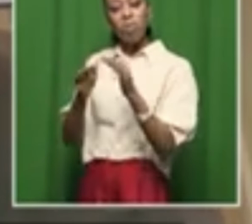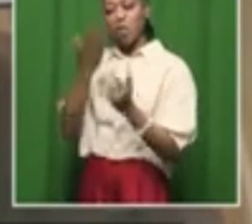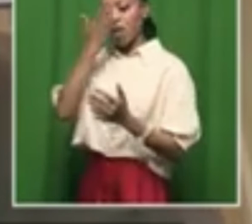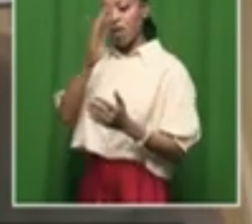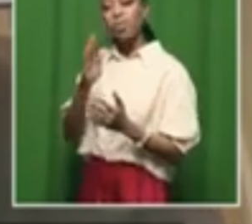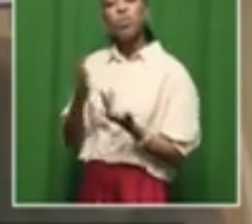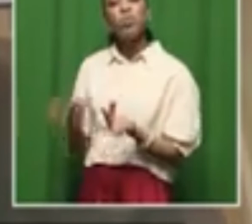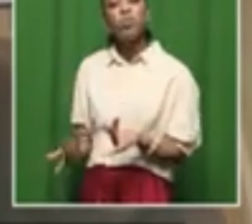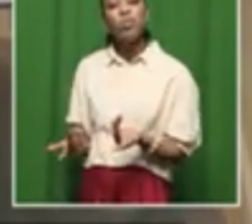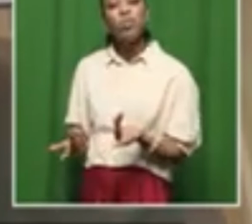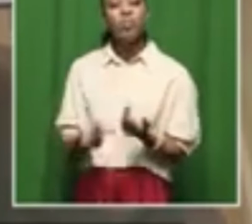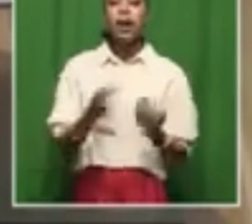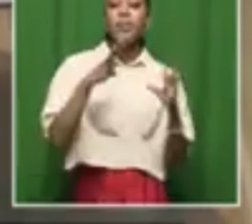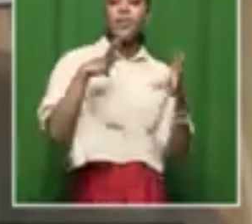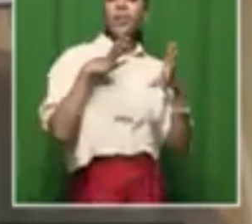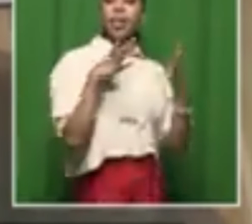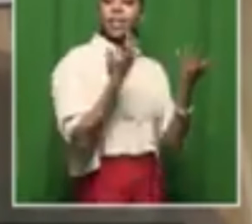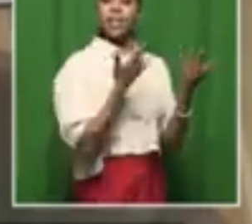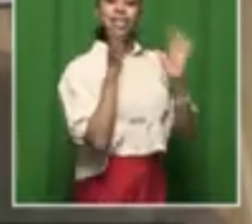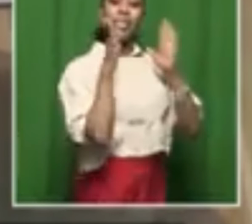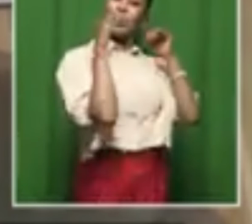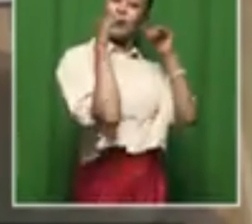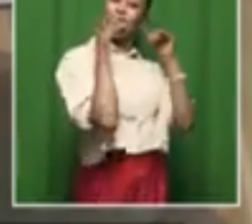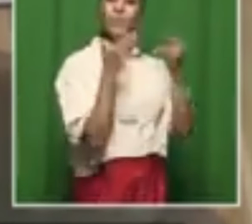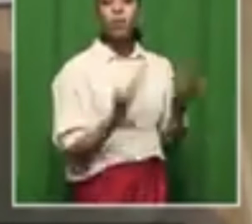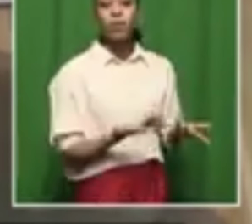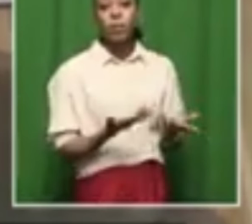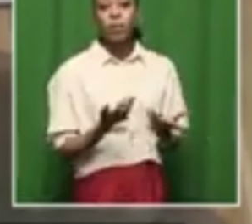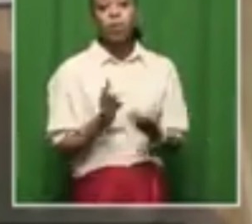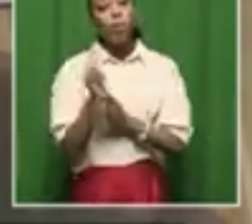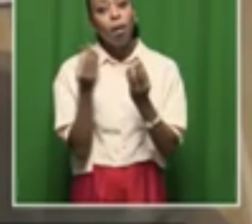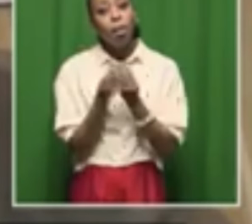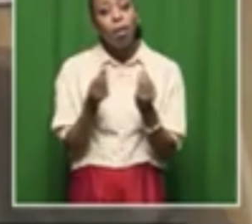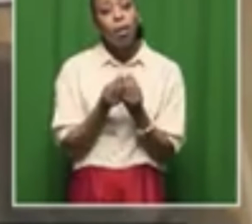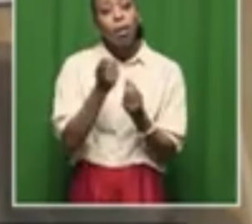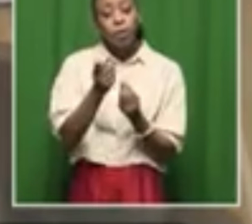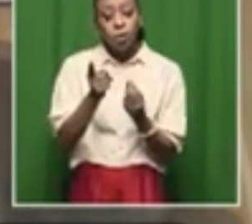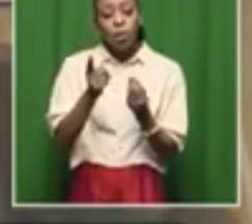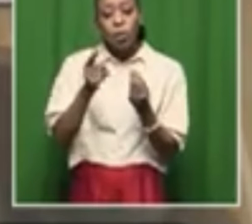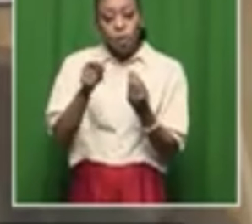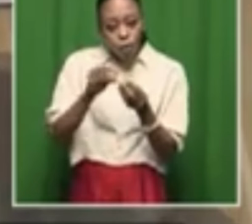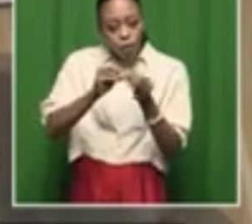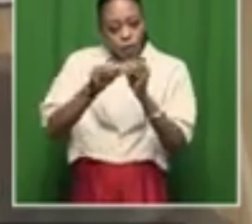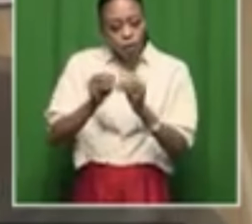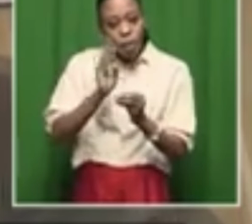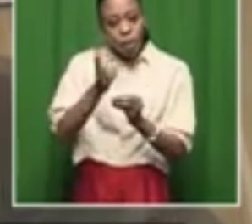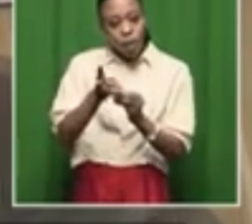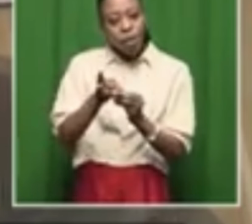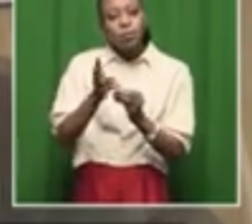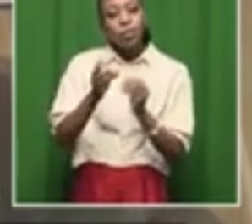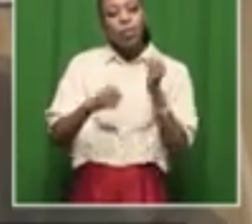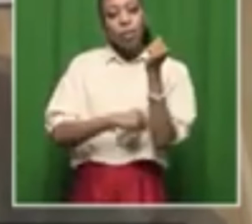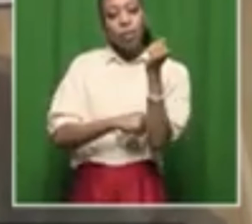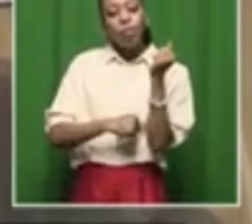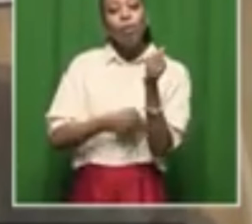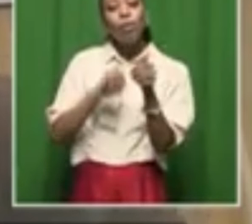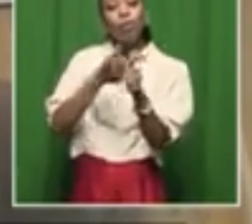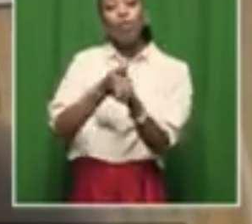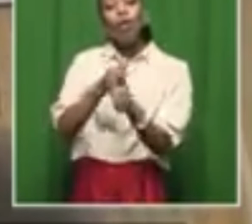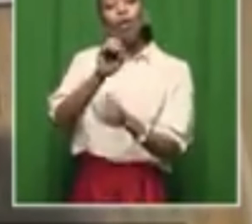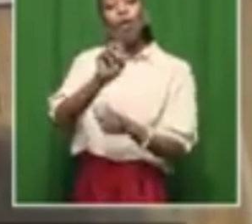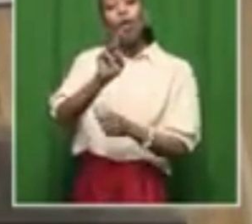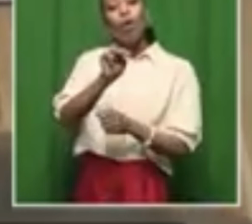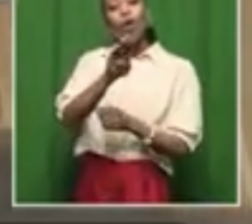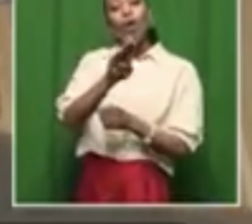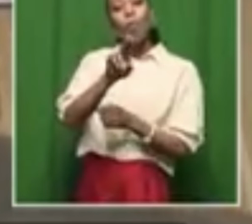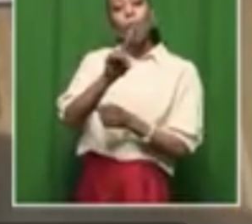their attitude, unfortunately. And that's one of the things that we are going to fix through the Office of Health Standard Compliance, through the UMBAT.